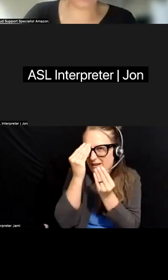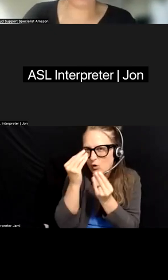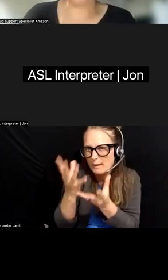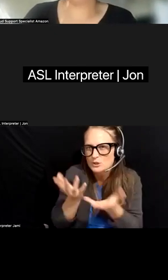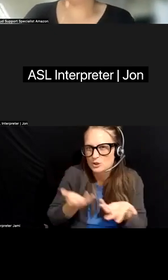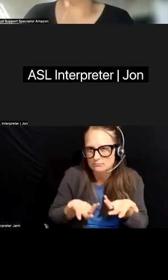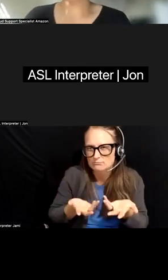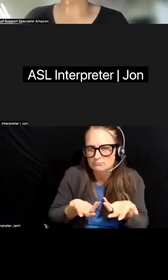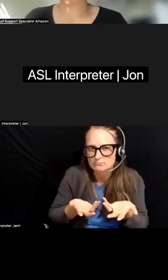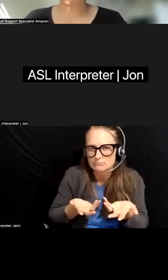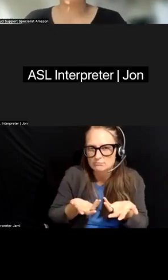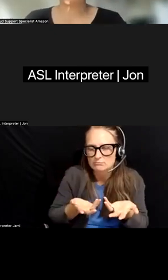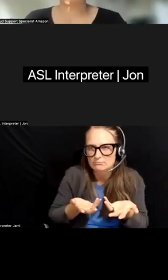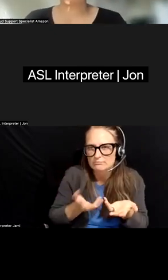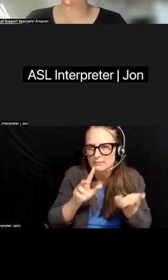Target,